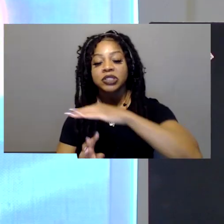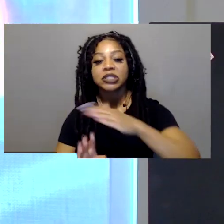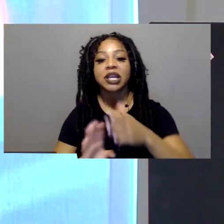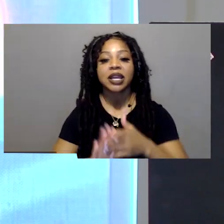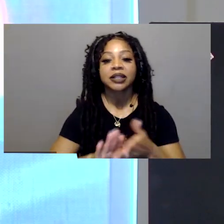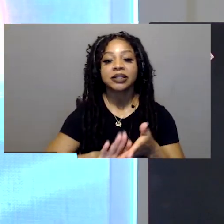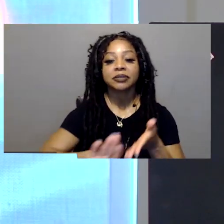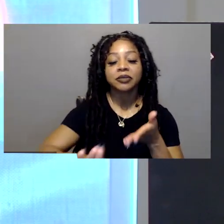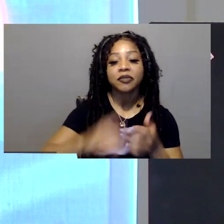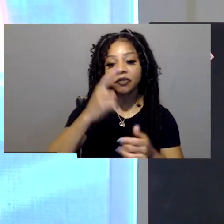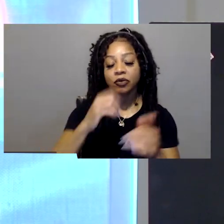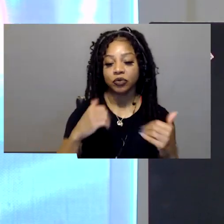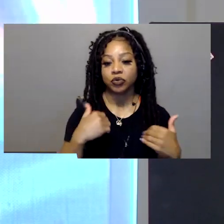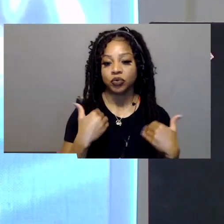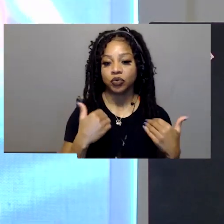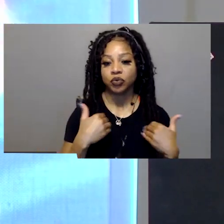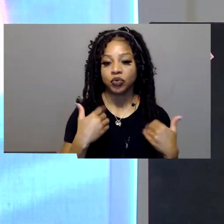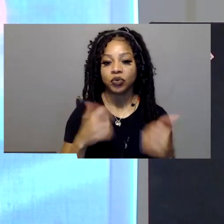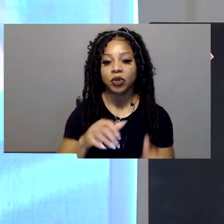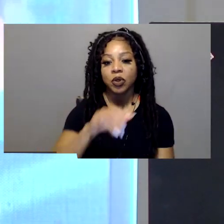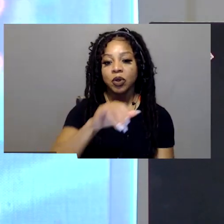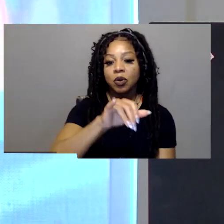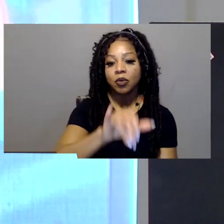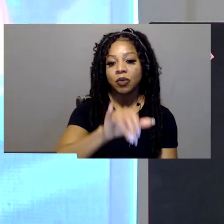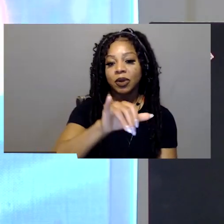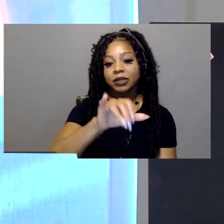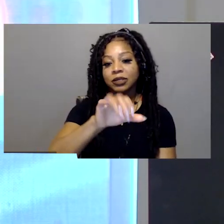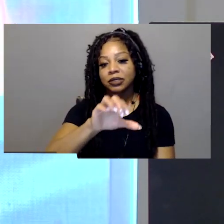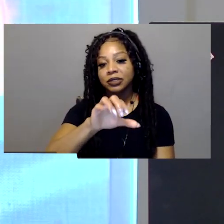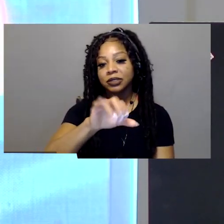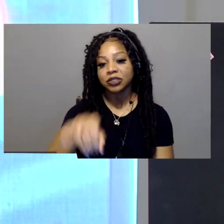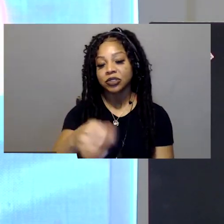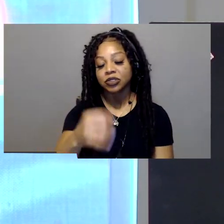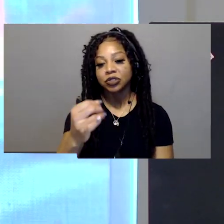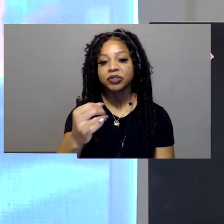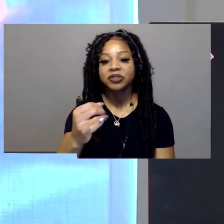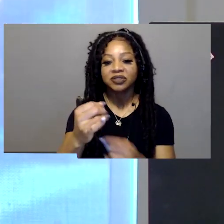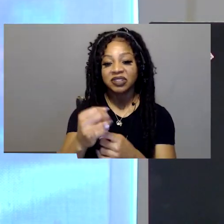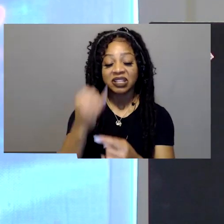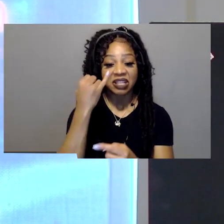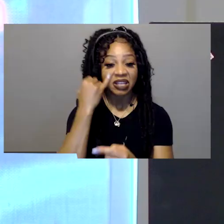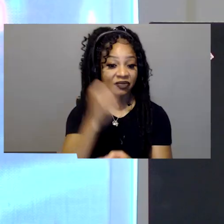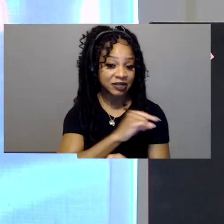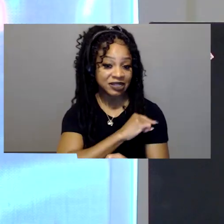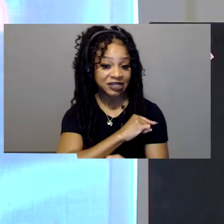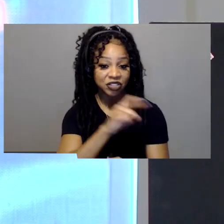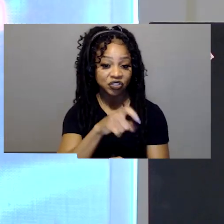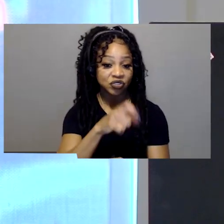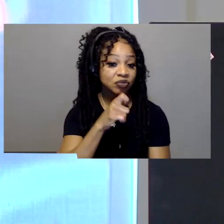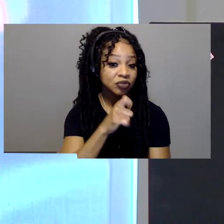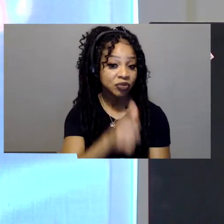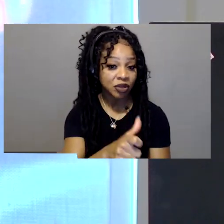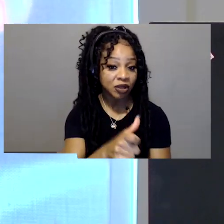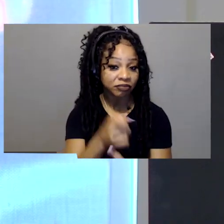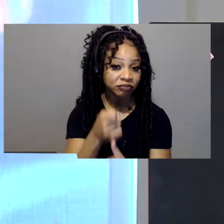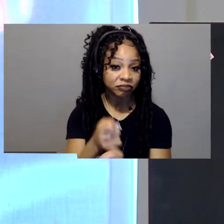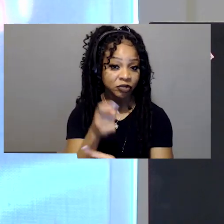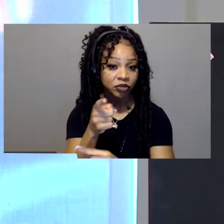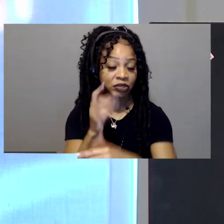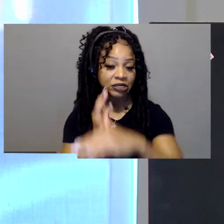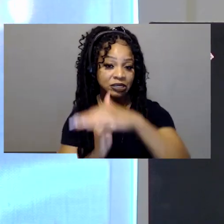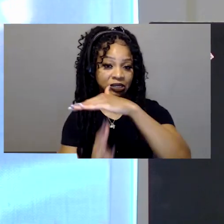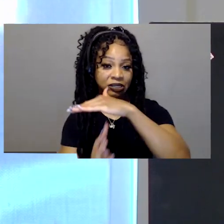For youth records, YCJ charges, findings of guilt, it should not impact